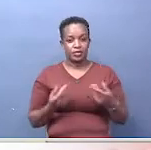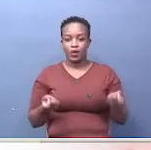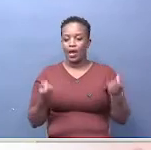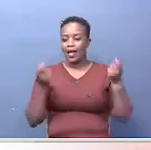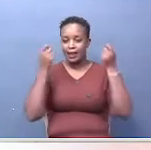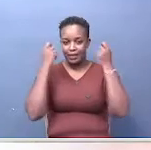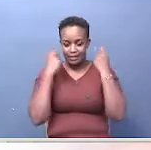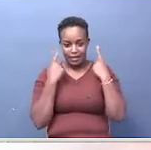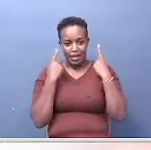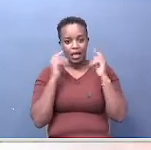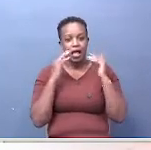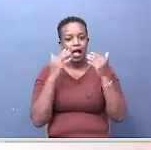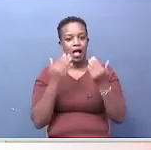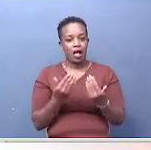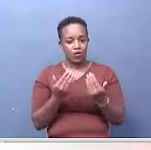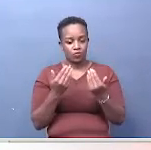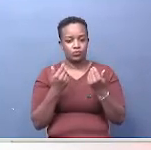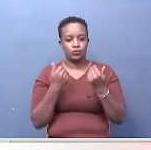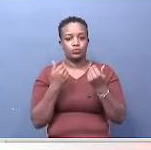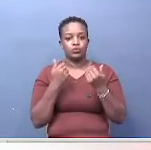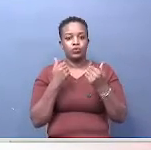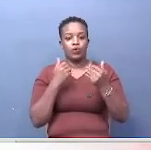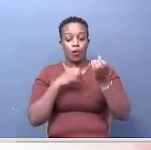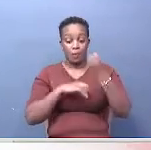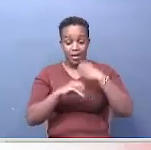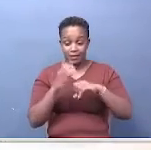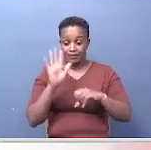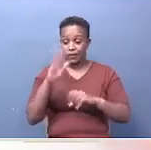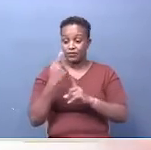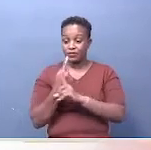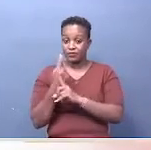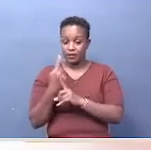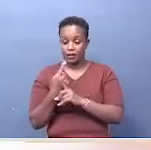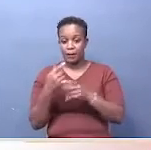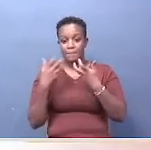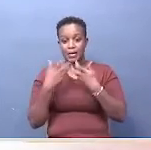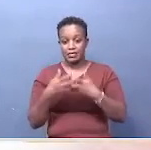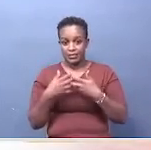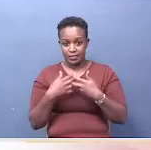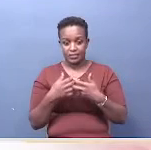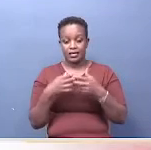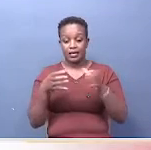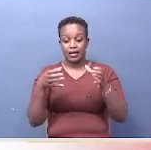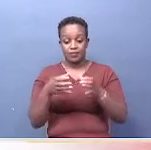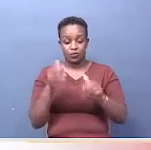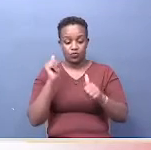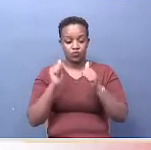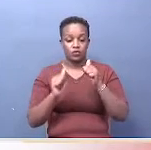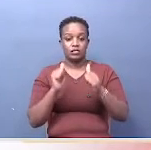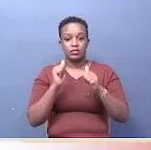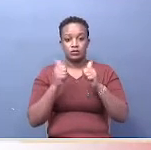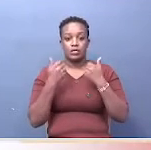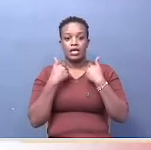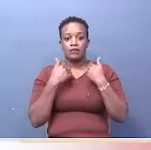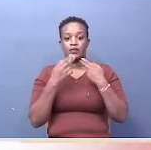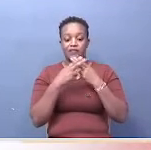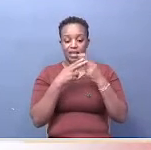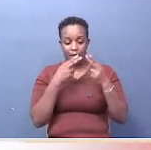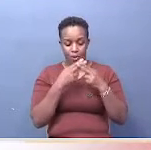trained how to handle 5 different machines. At the company right now, the one I'm operating is a double needle chain